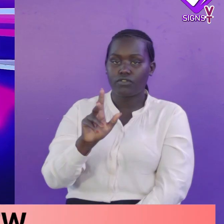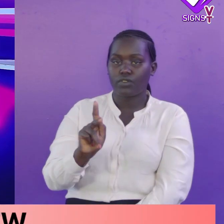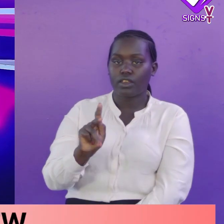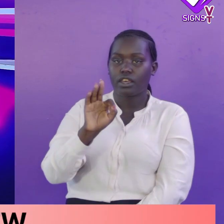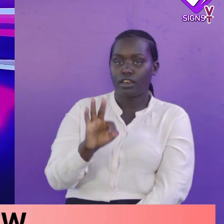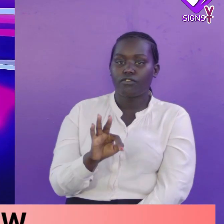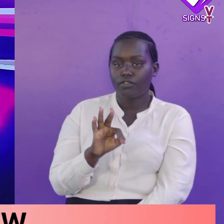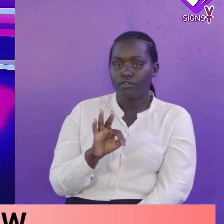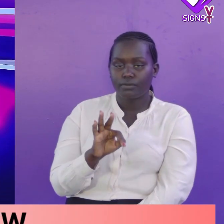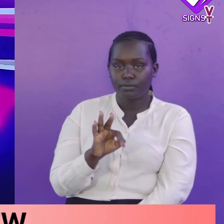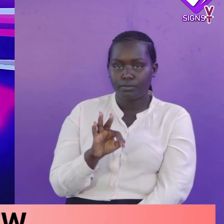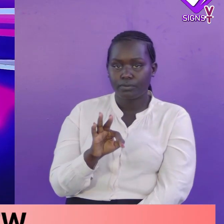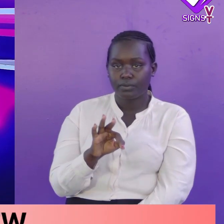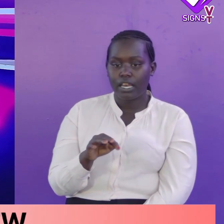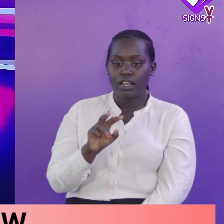Premier League, the